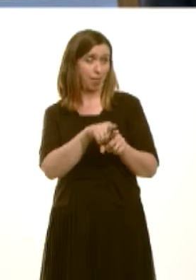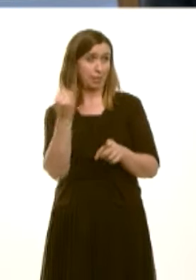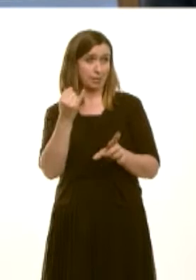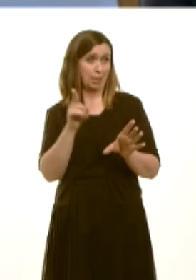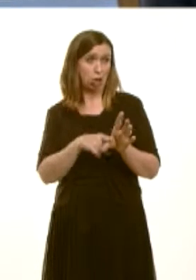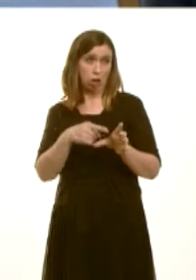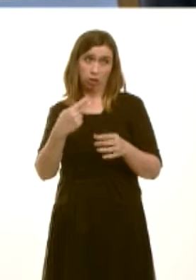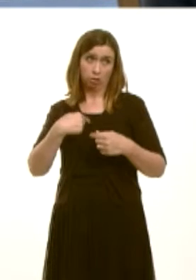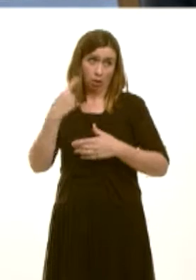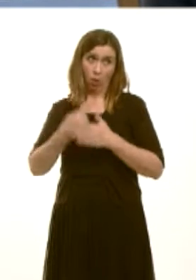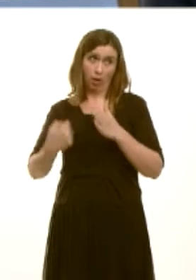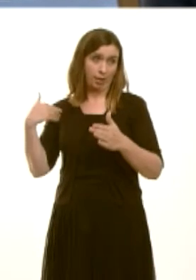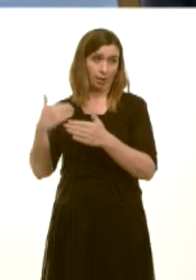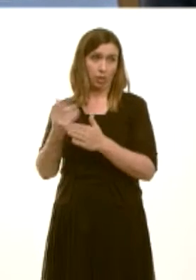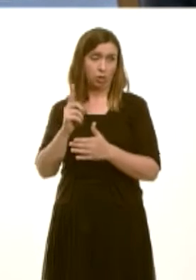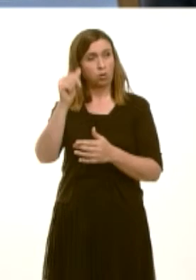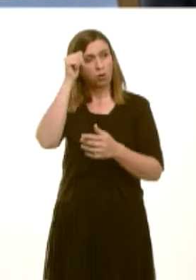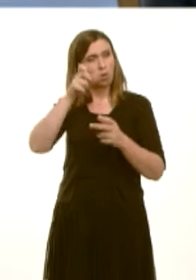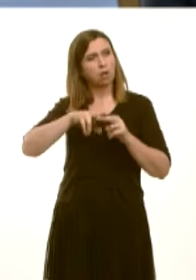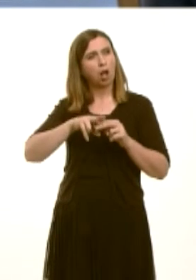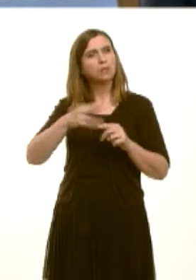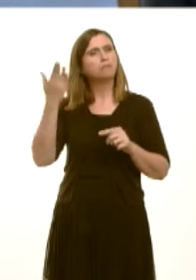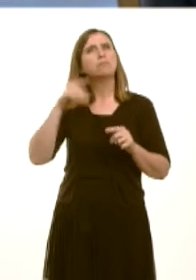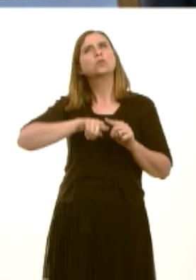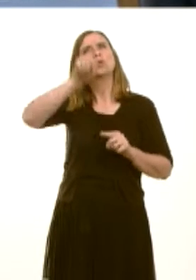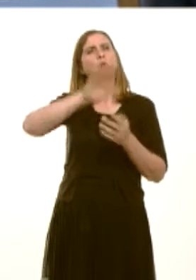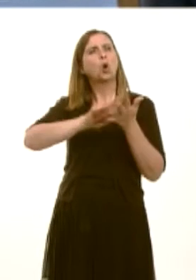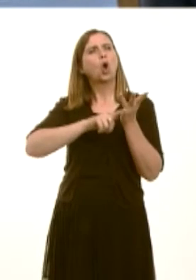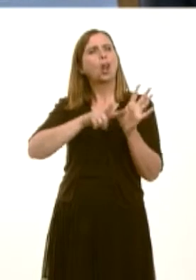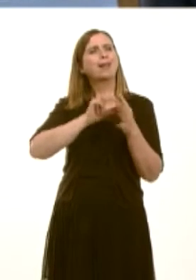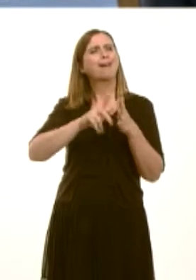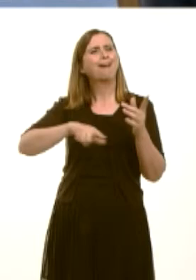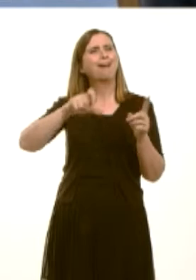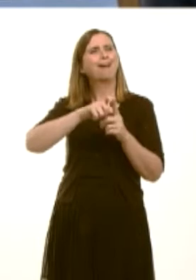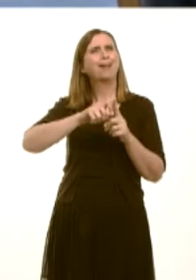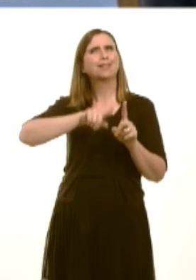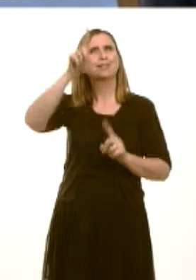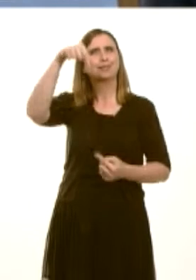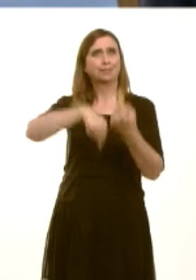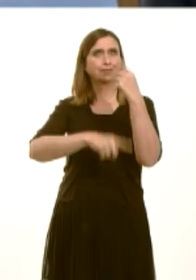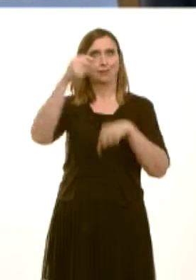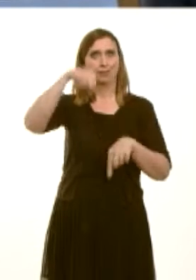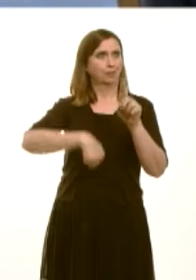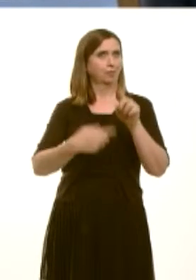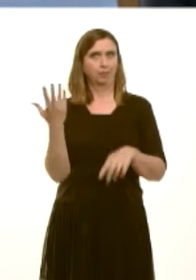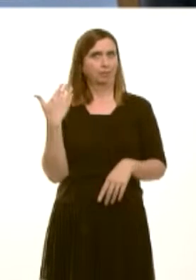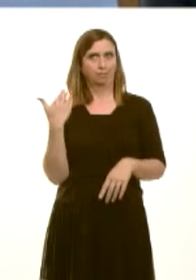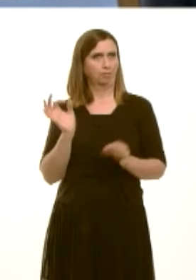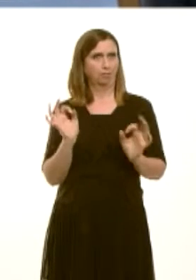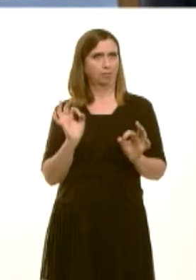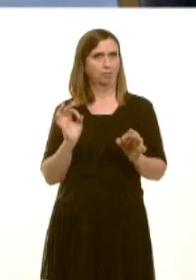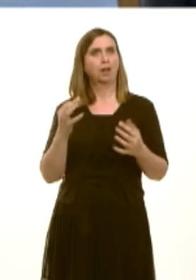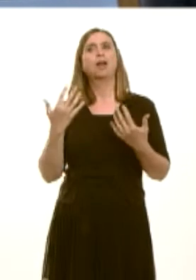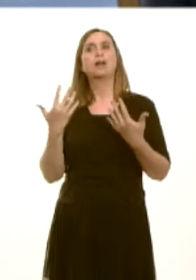every 2 hours between Cardiff and Holyhead. When the Assembly was established, we had no such service. We have a north-south air